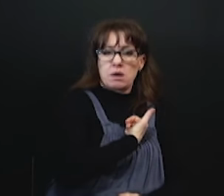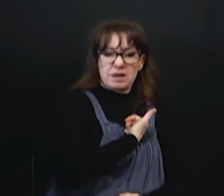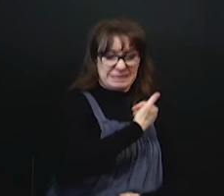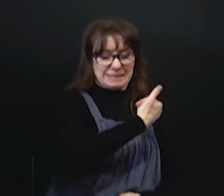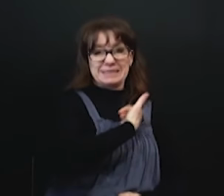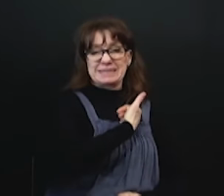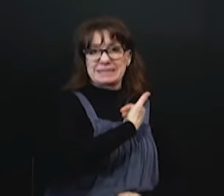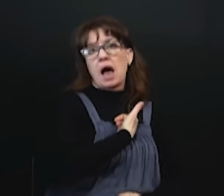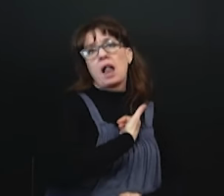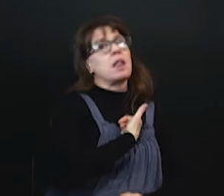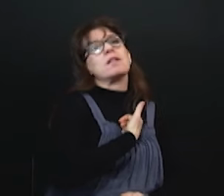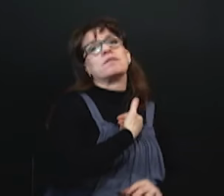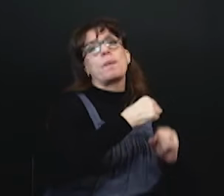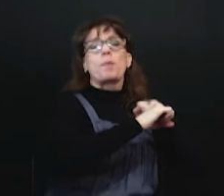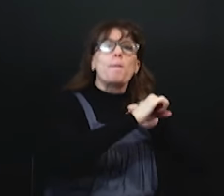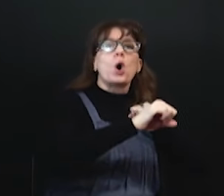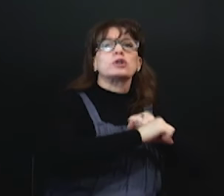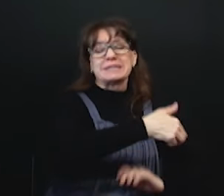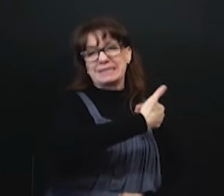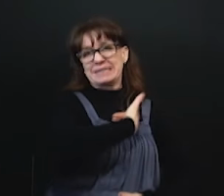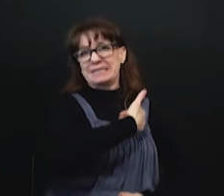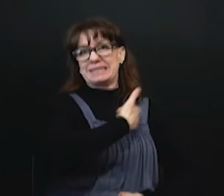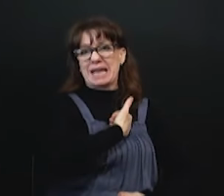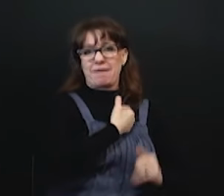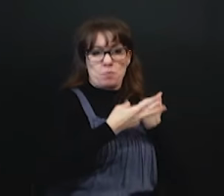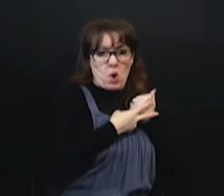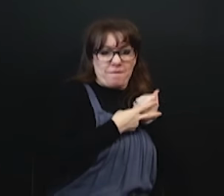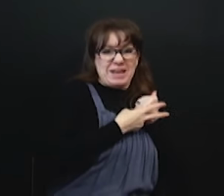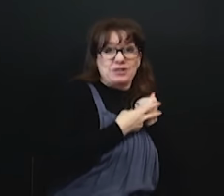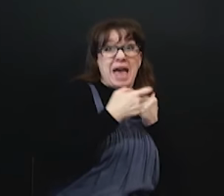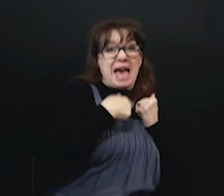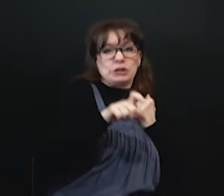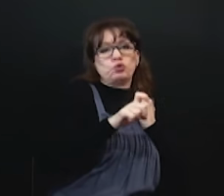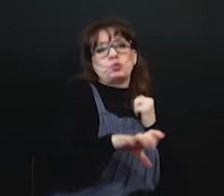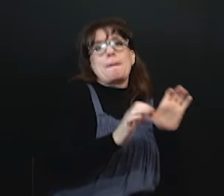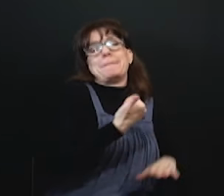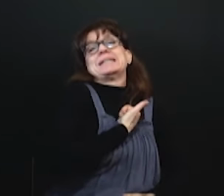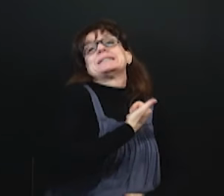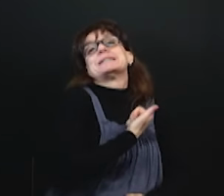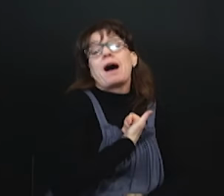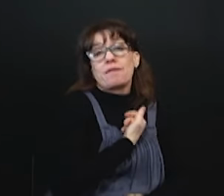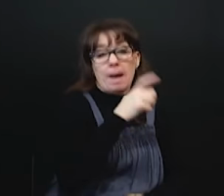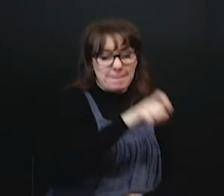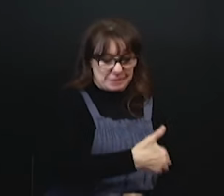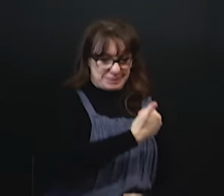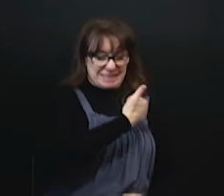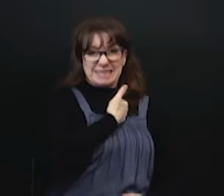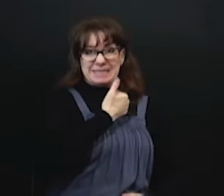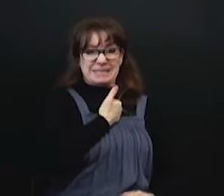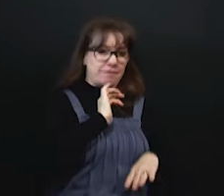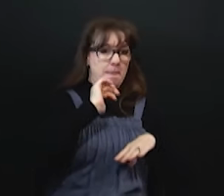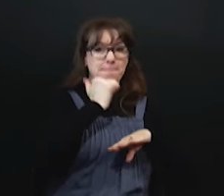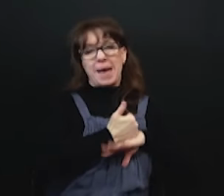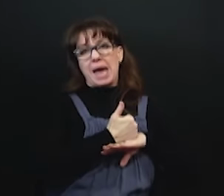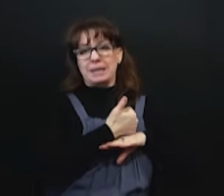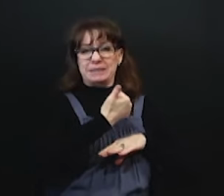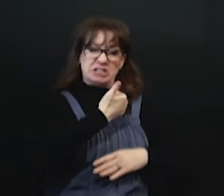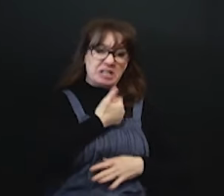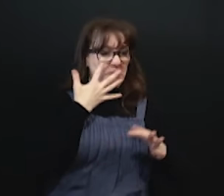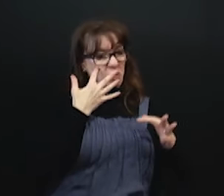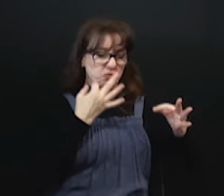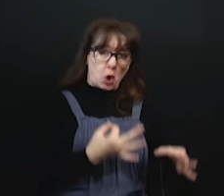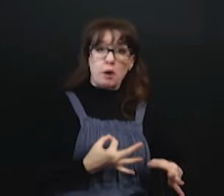Self promotion, self-preservation. I need to do it myself. I must be self-made, self-determined.